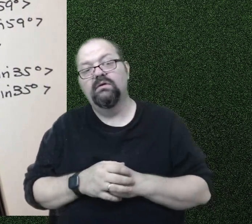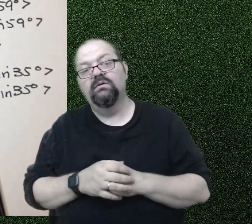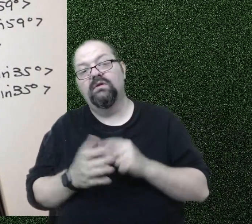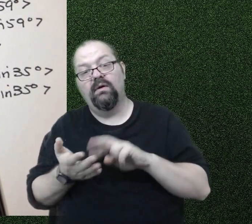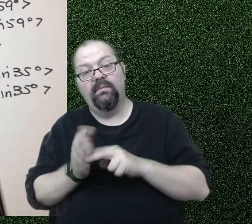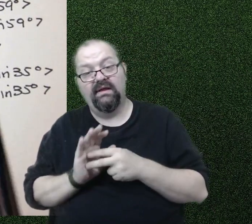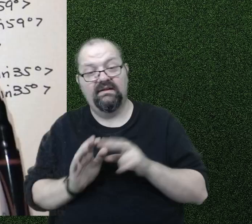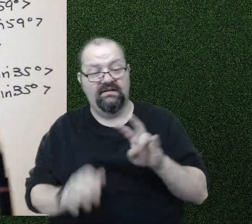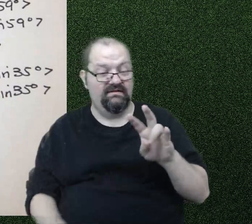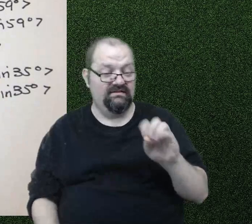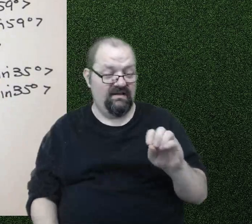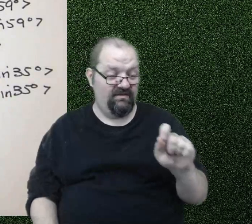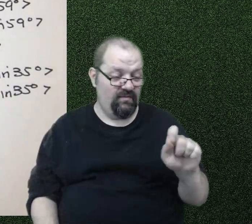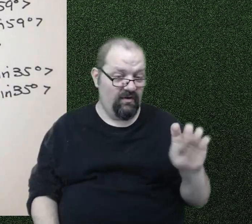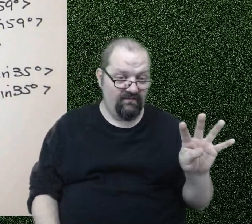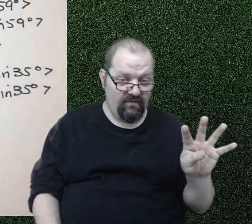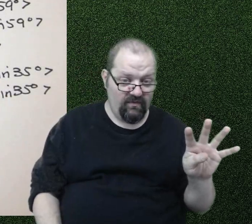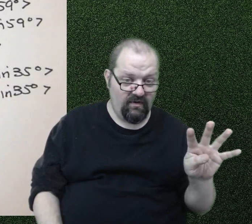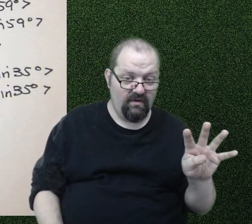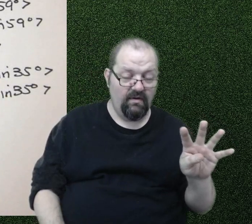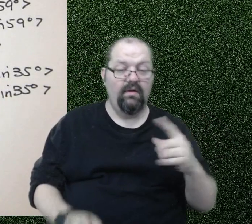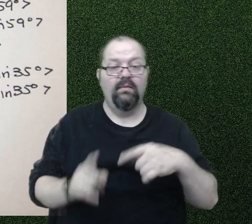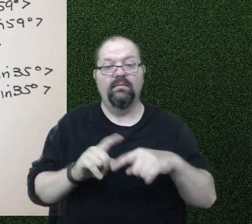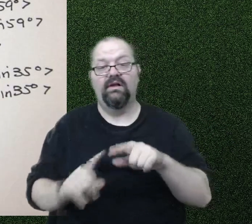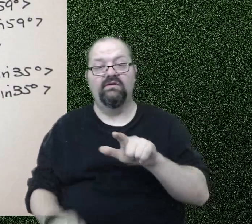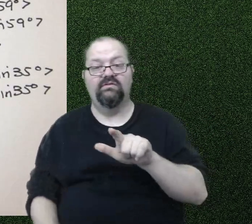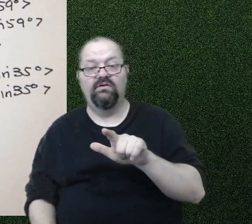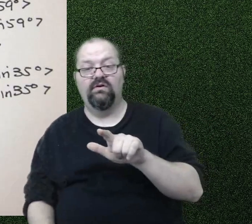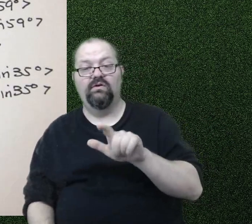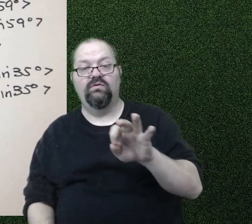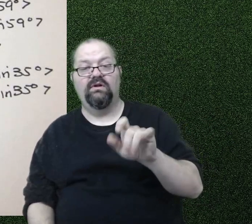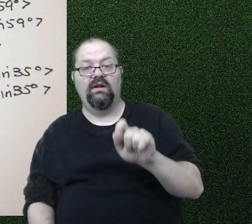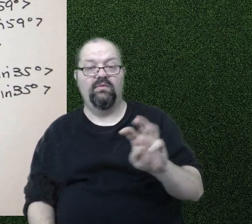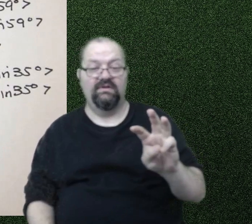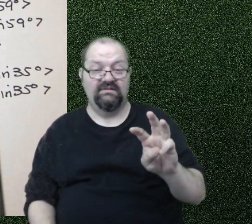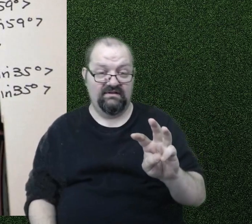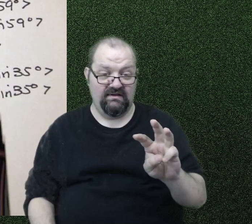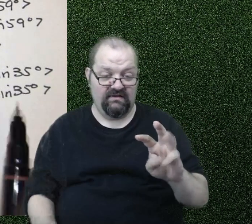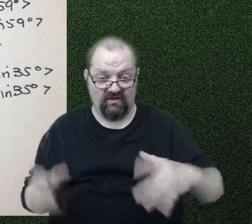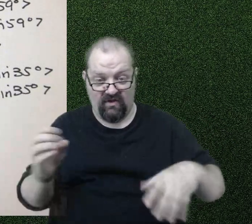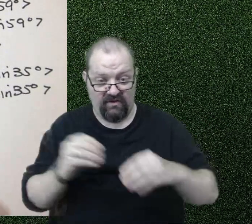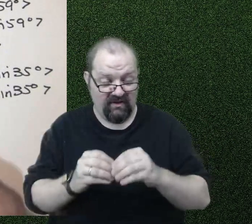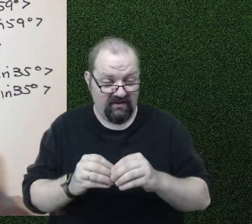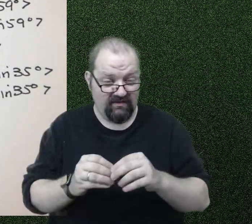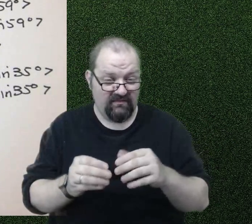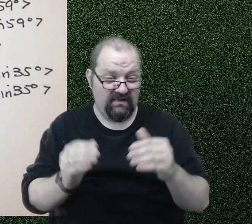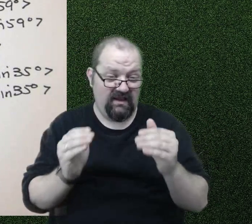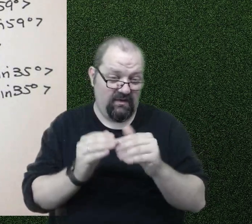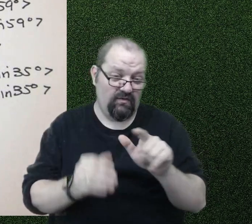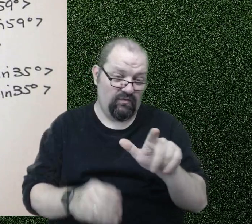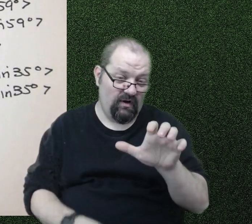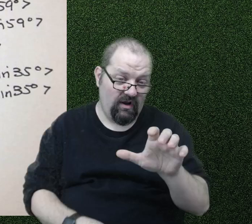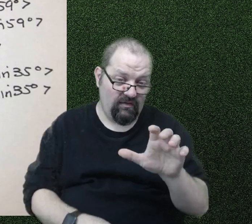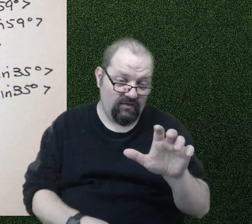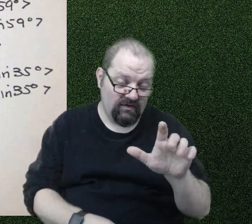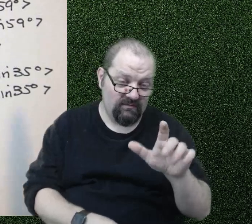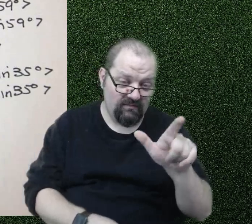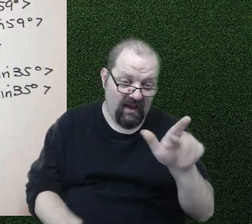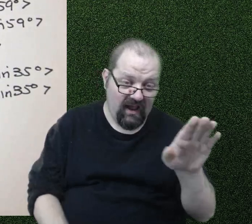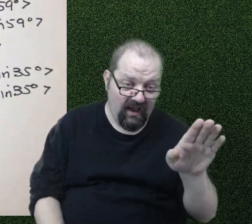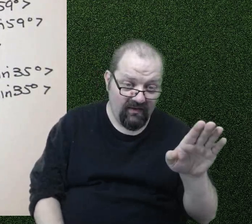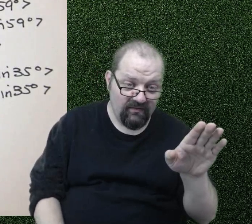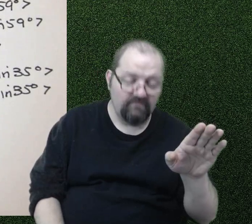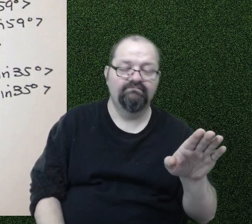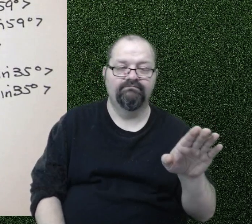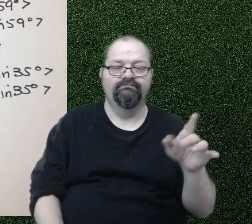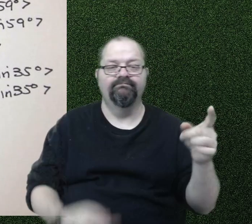Is 70.4 plus 29.6, 100 pounds. I mean, of course, these are approximations. But yes, it